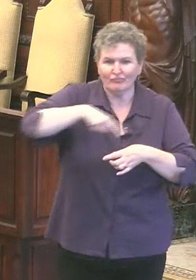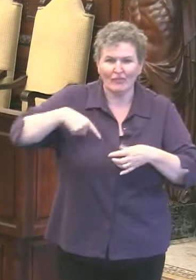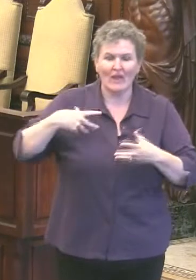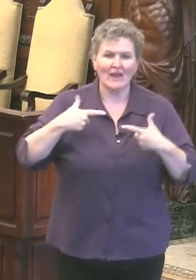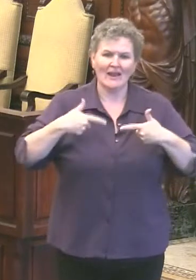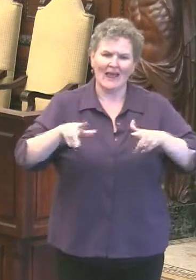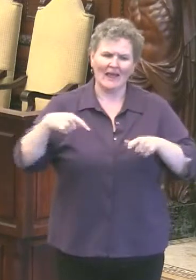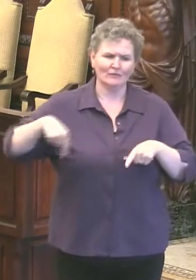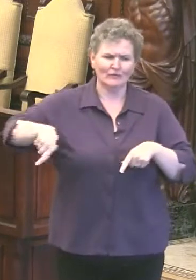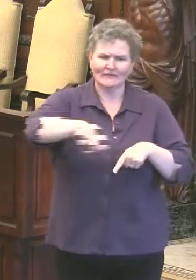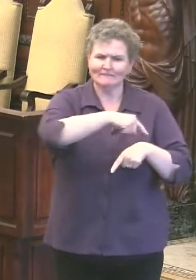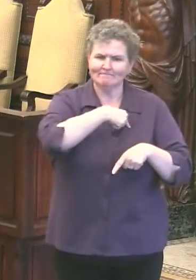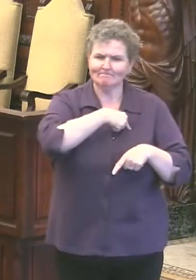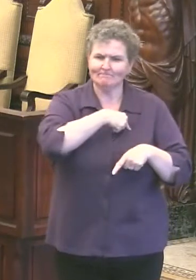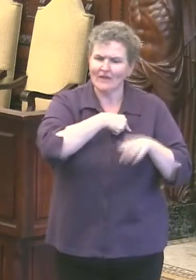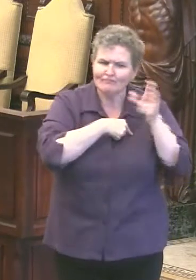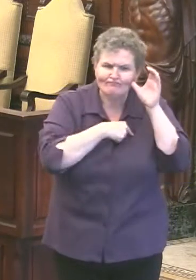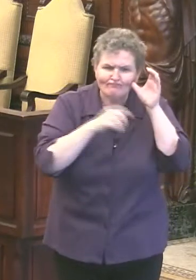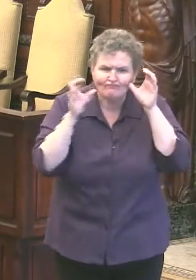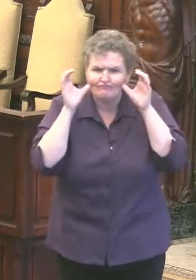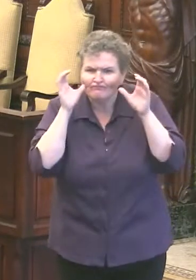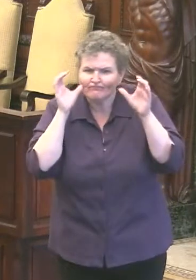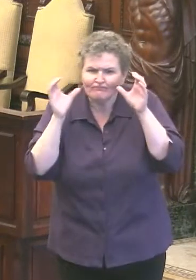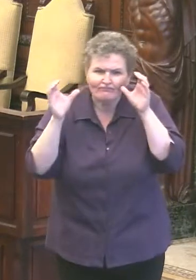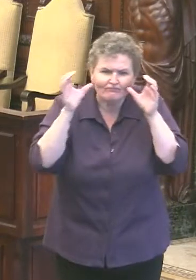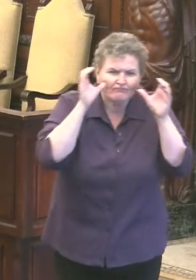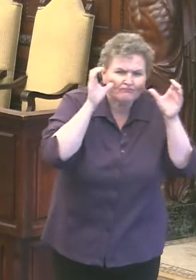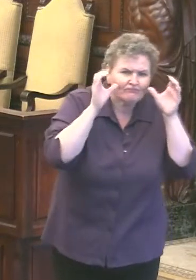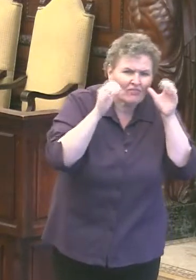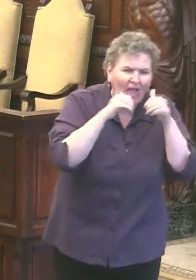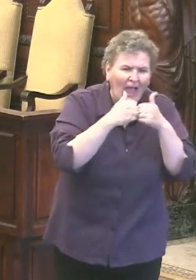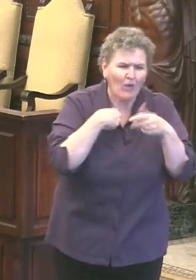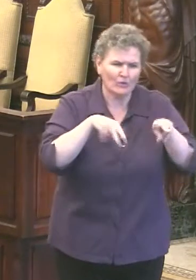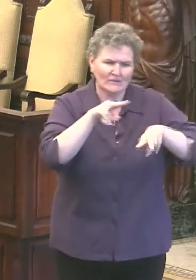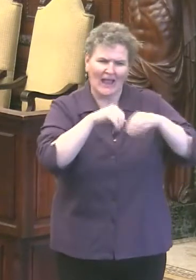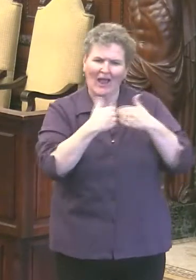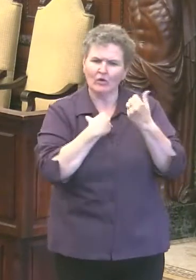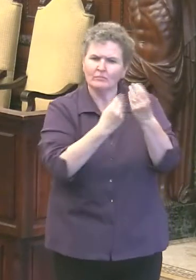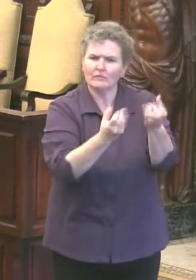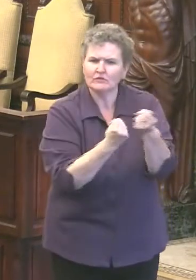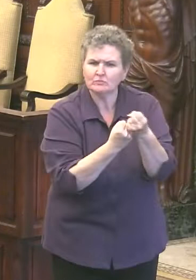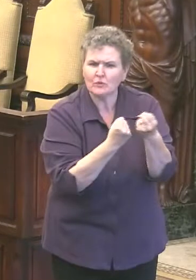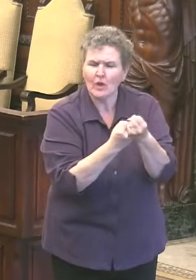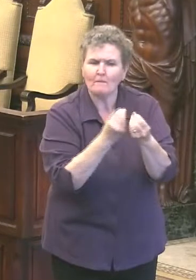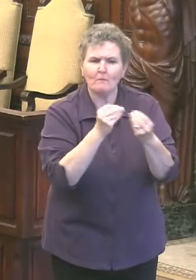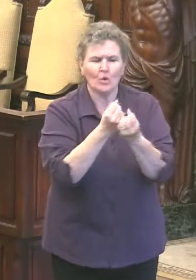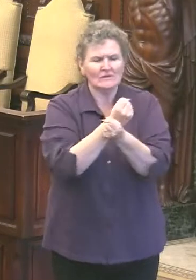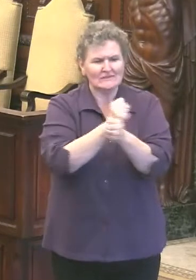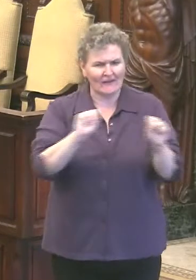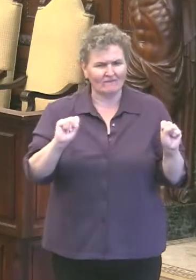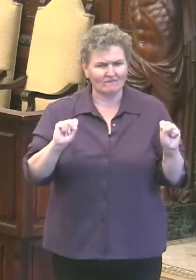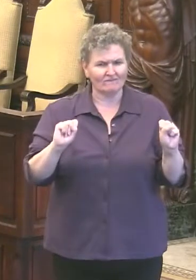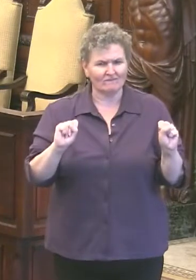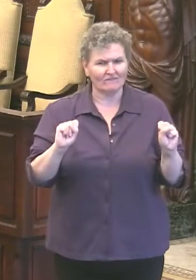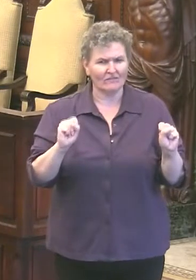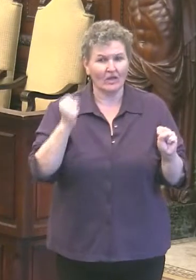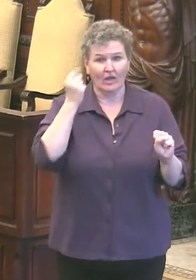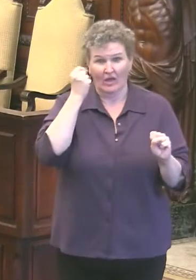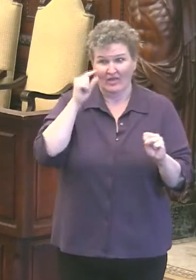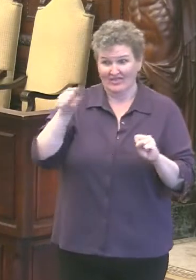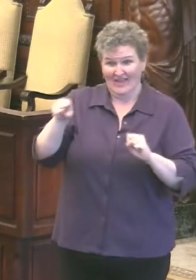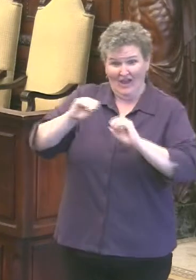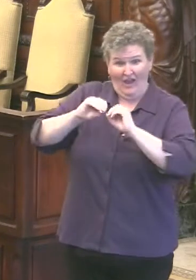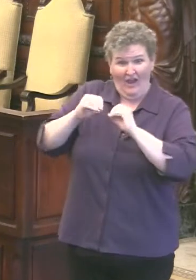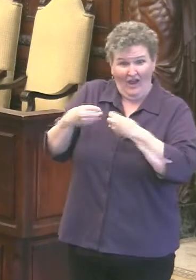thinking on supporting health and safety in our schools as offices, cleaning, as schools and